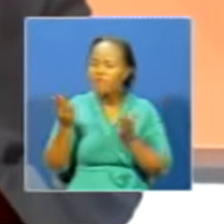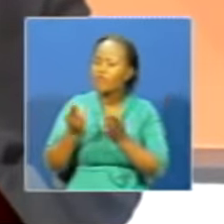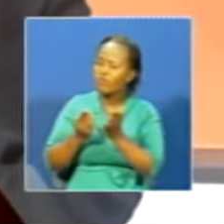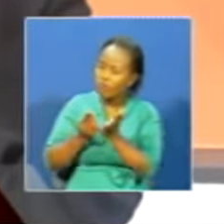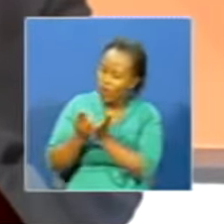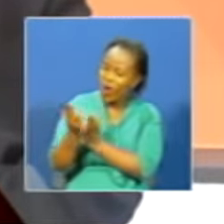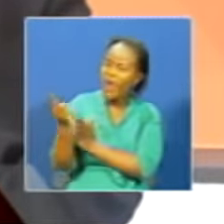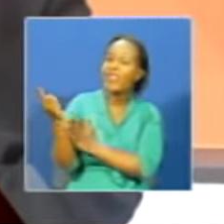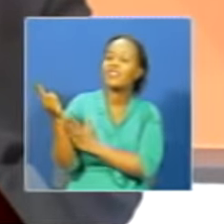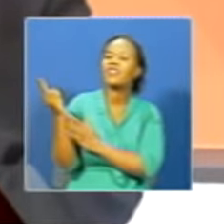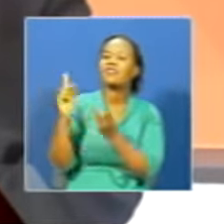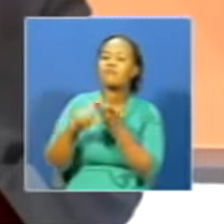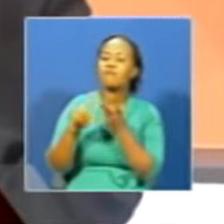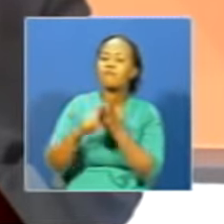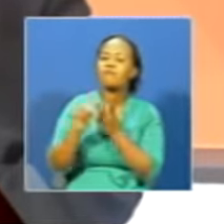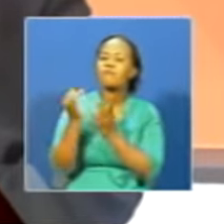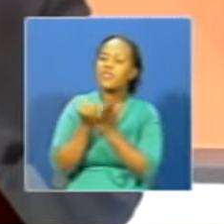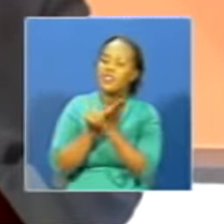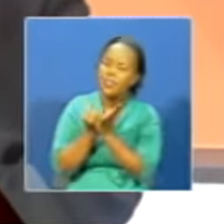integrity,